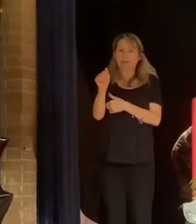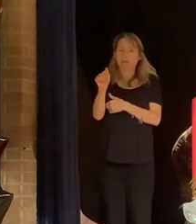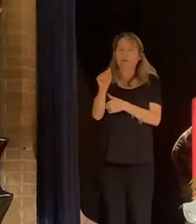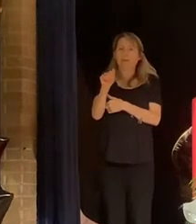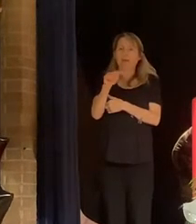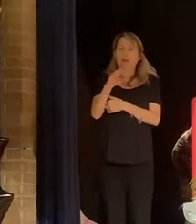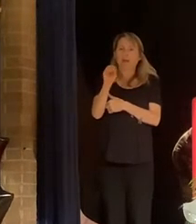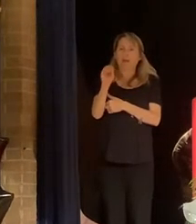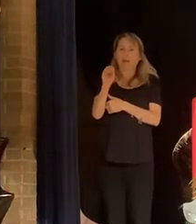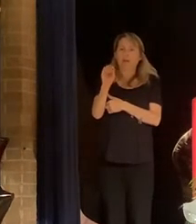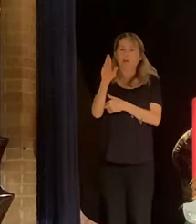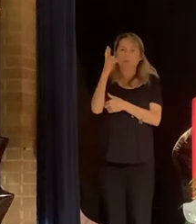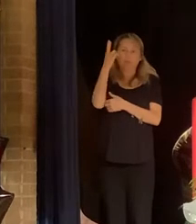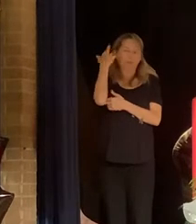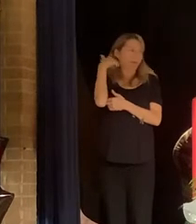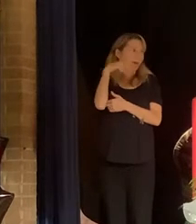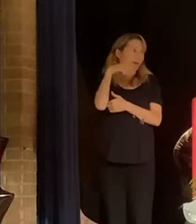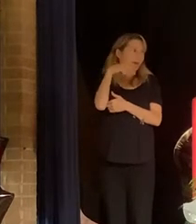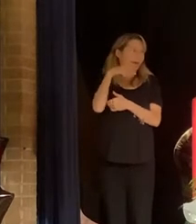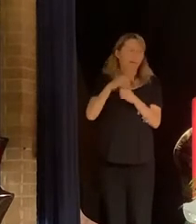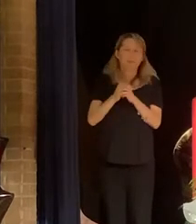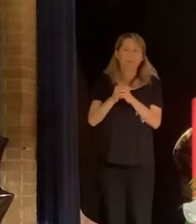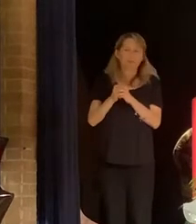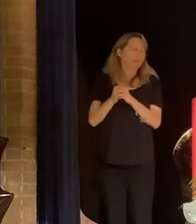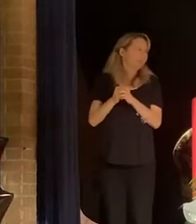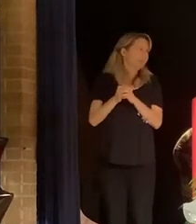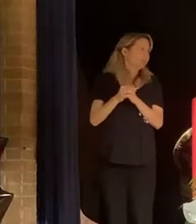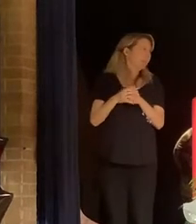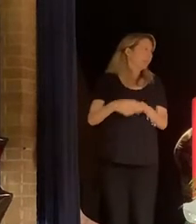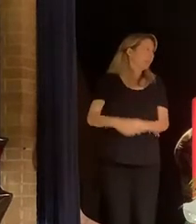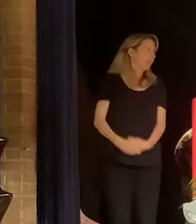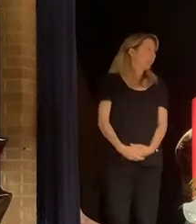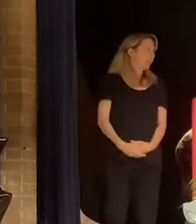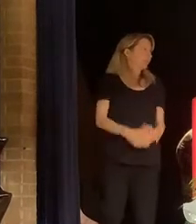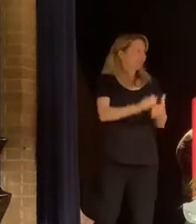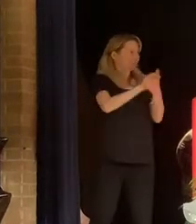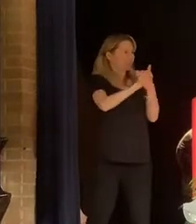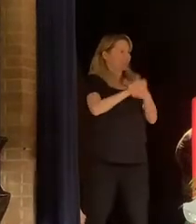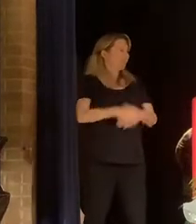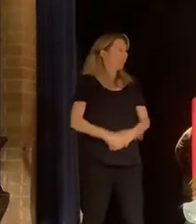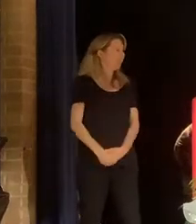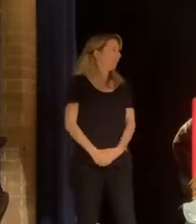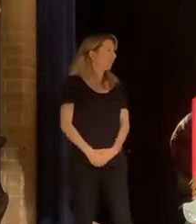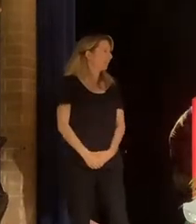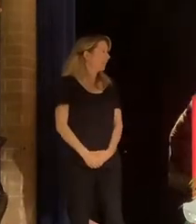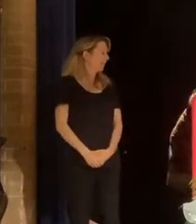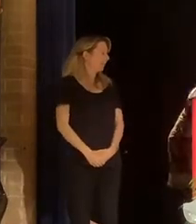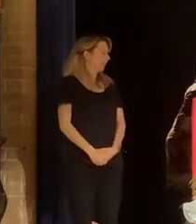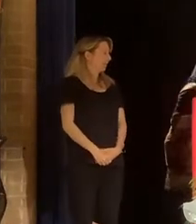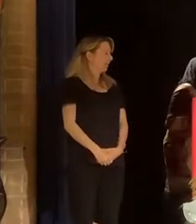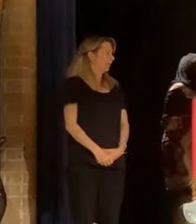Mortazavi, and Ryan Villanueva. Congratulations.